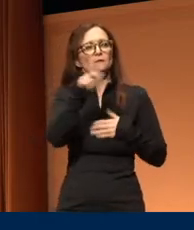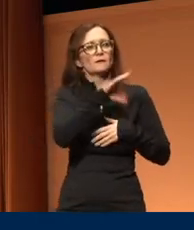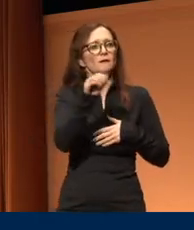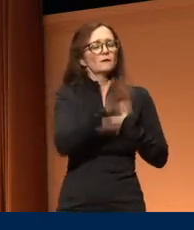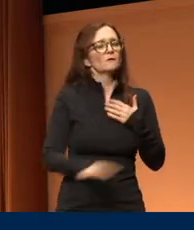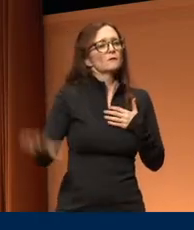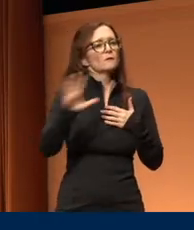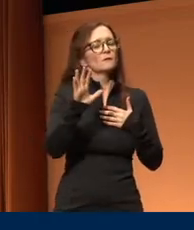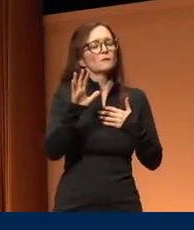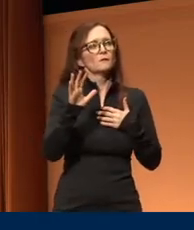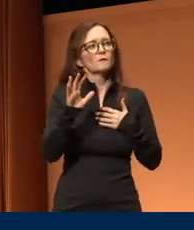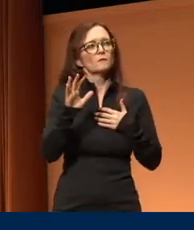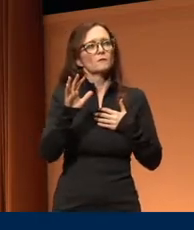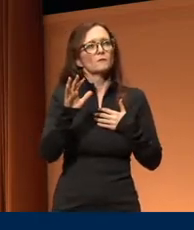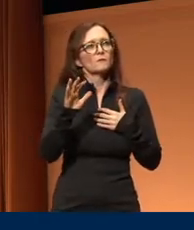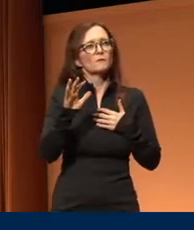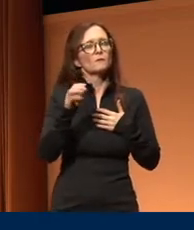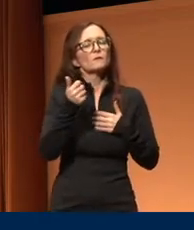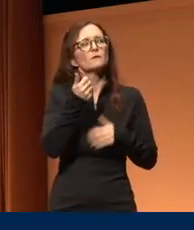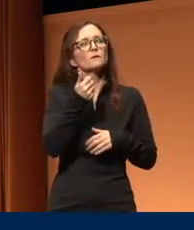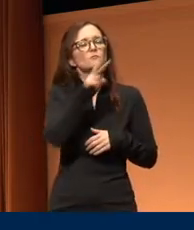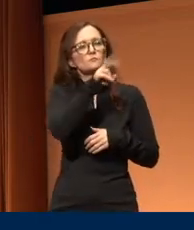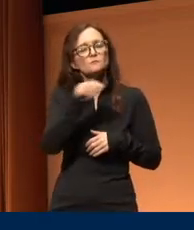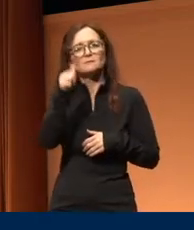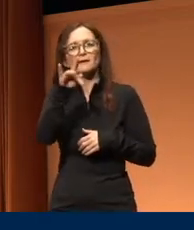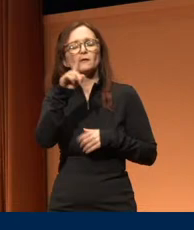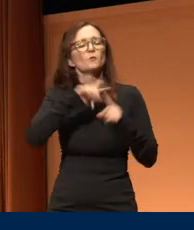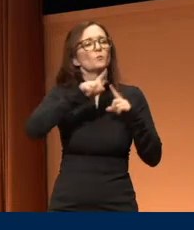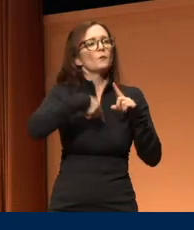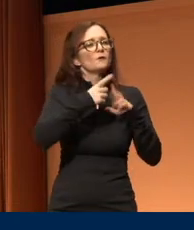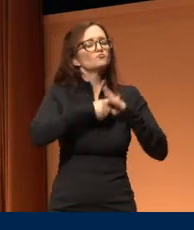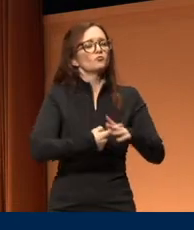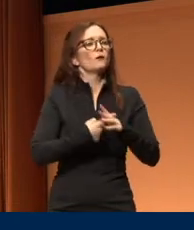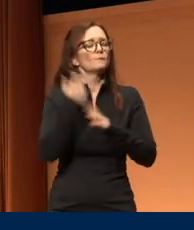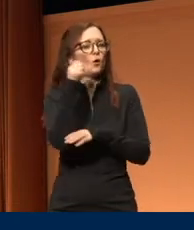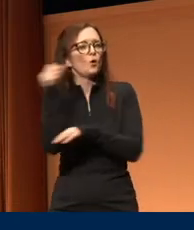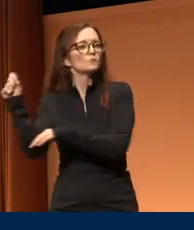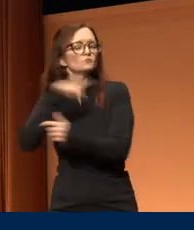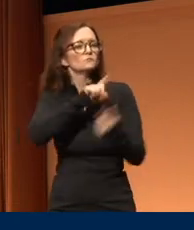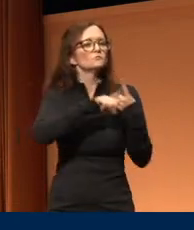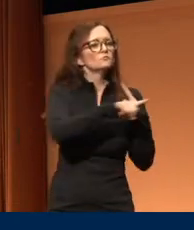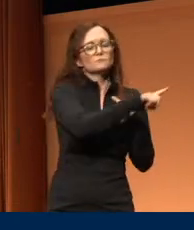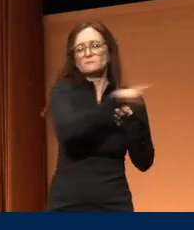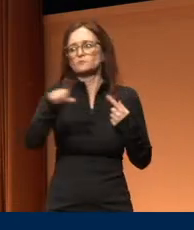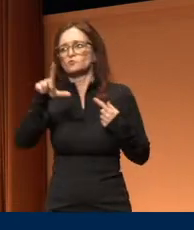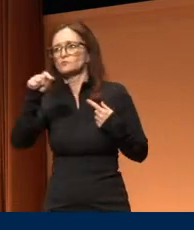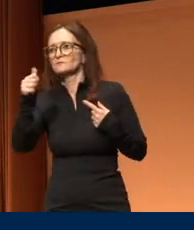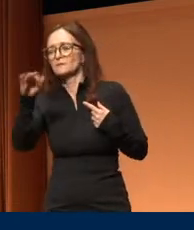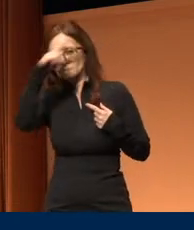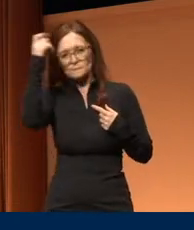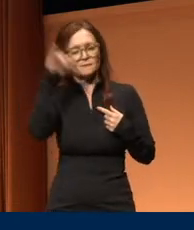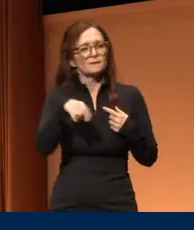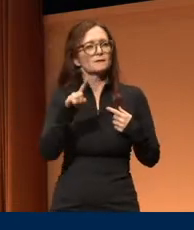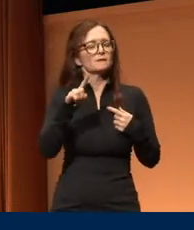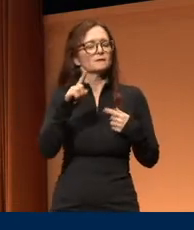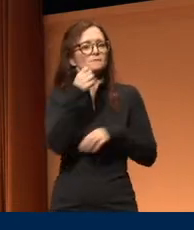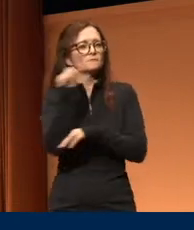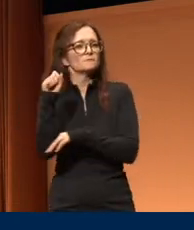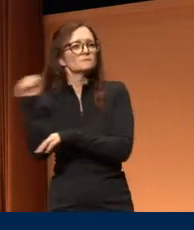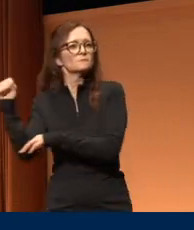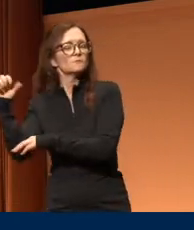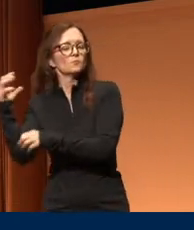during the months of November 2018, when the movement started, all the way to the summer of 2019, when the movement started to